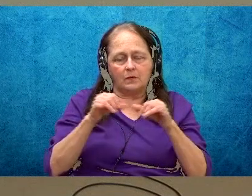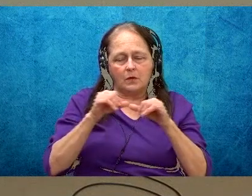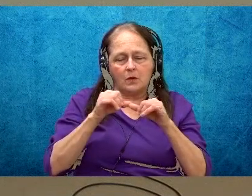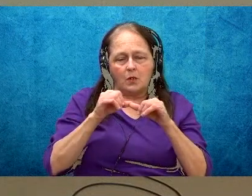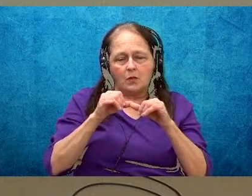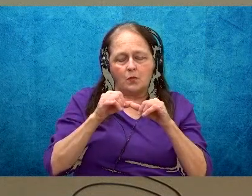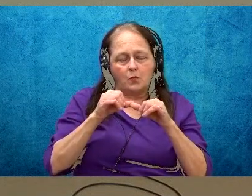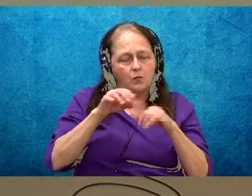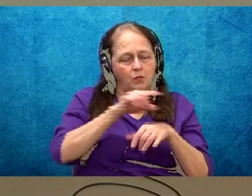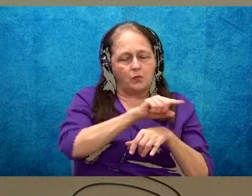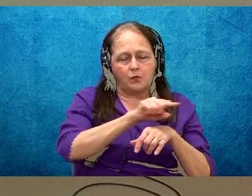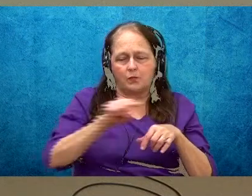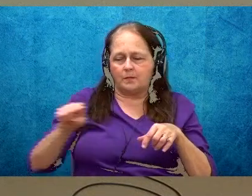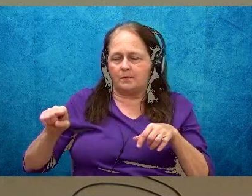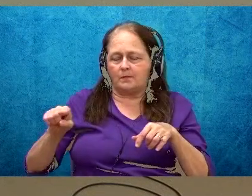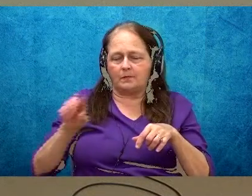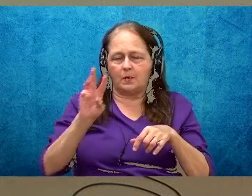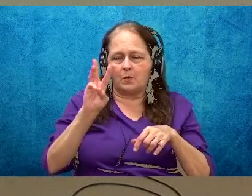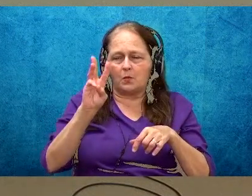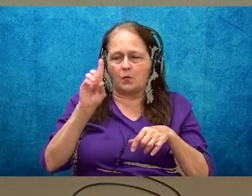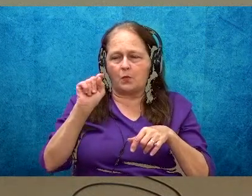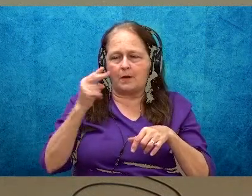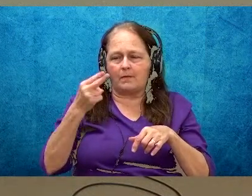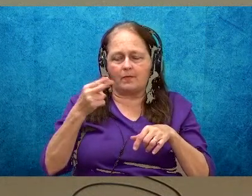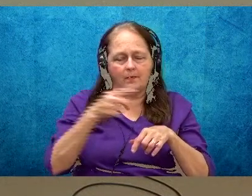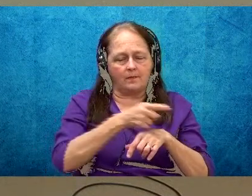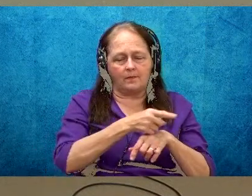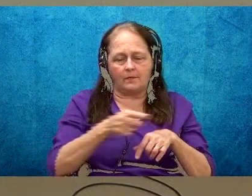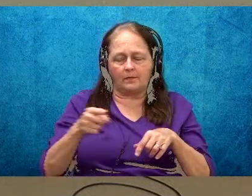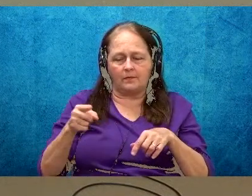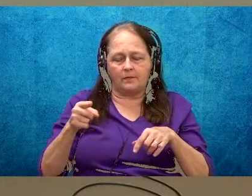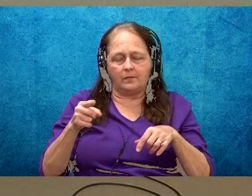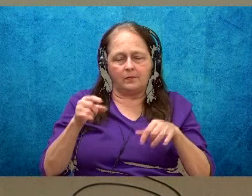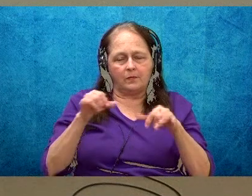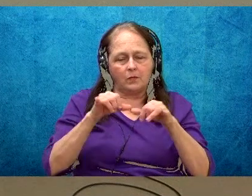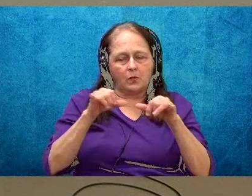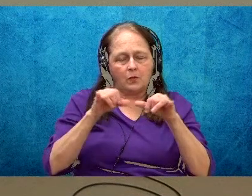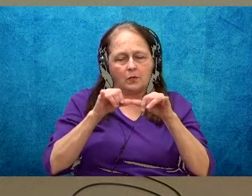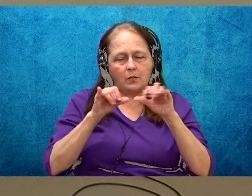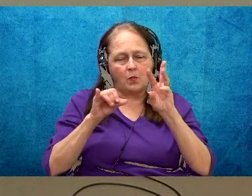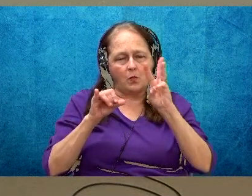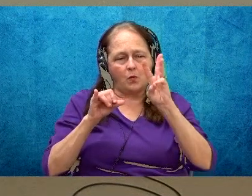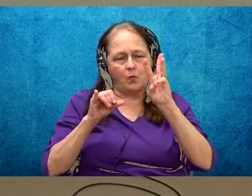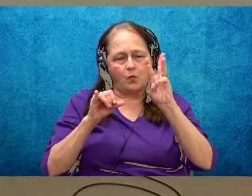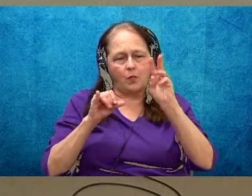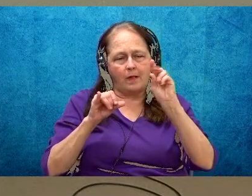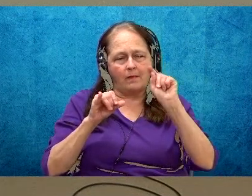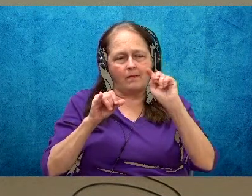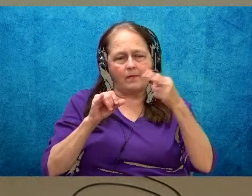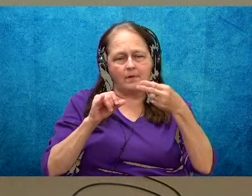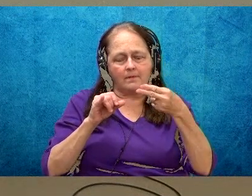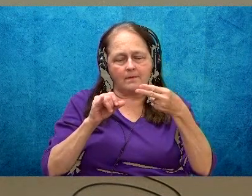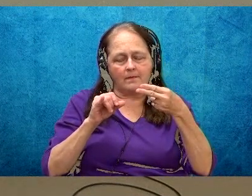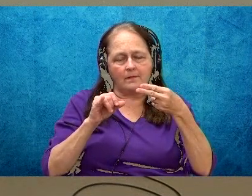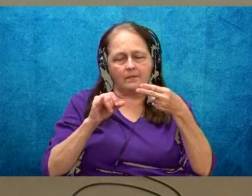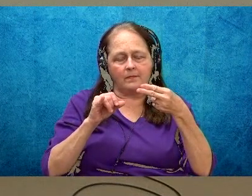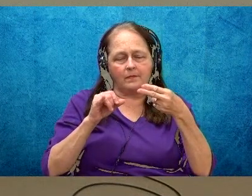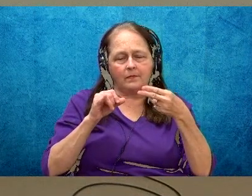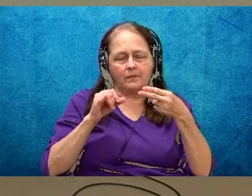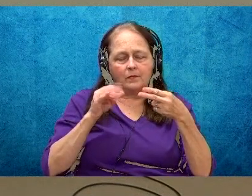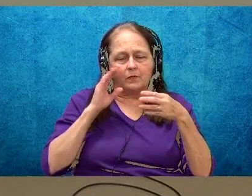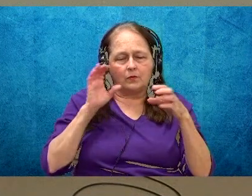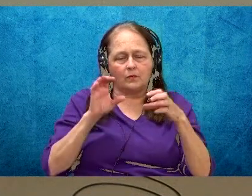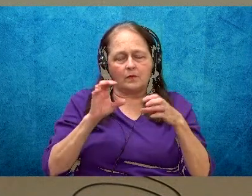and the height because look, the length has absolutely nothing to do with the 2 side pieces. So we're going to